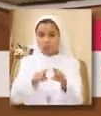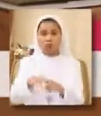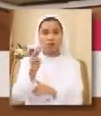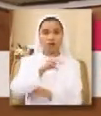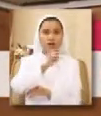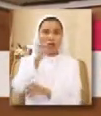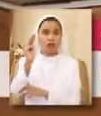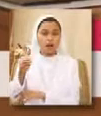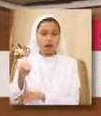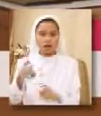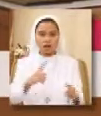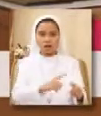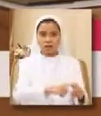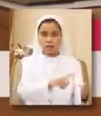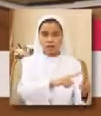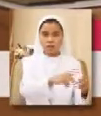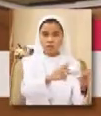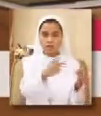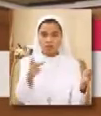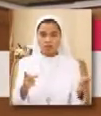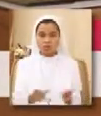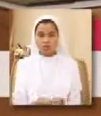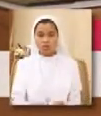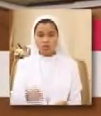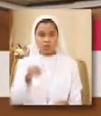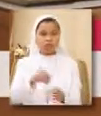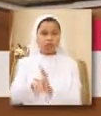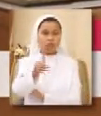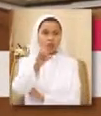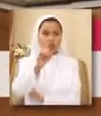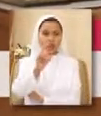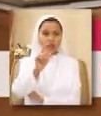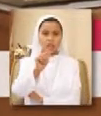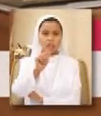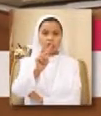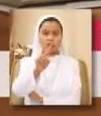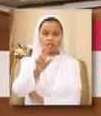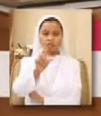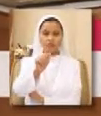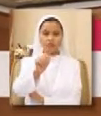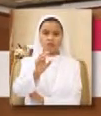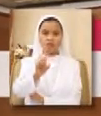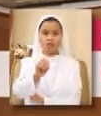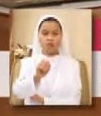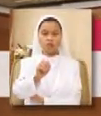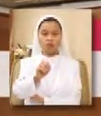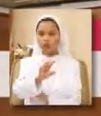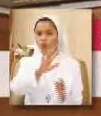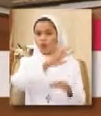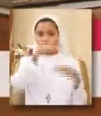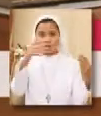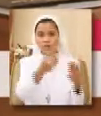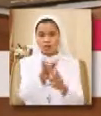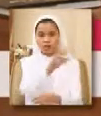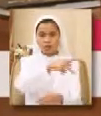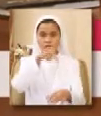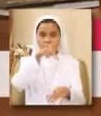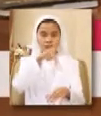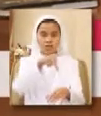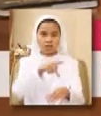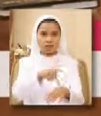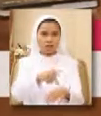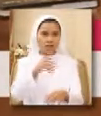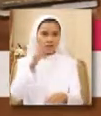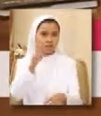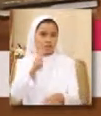to Malabon, we go to Manila also. And other places. In Davao we were this year. So it has been in